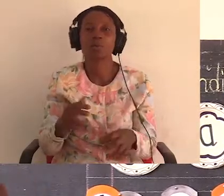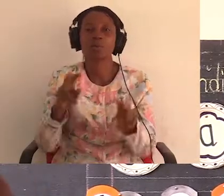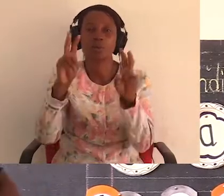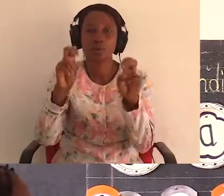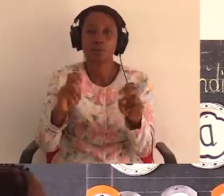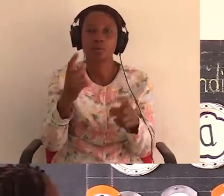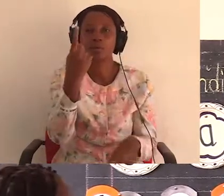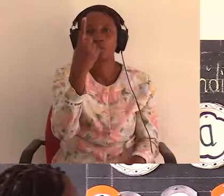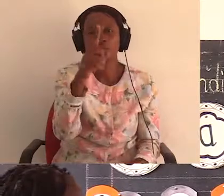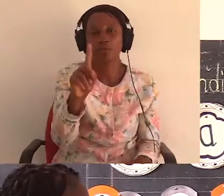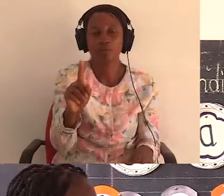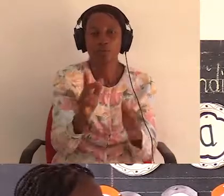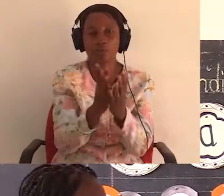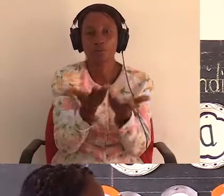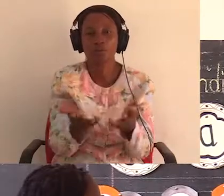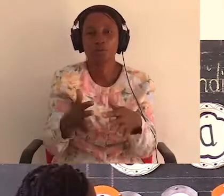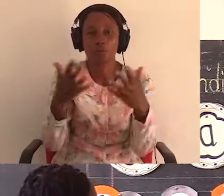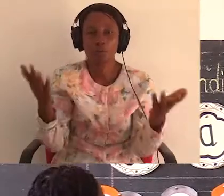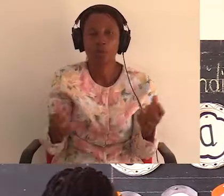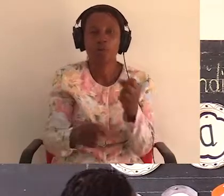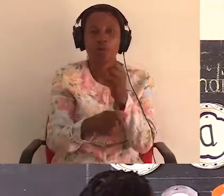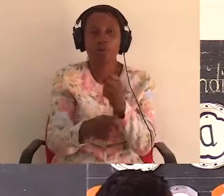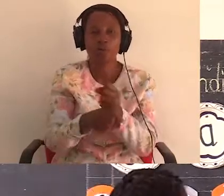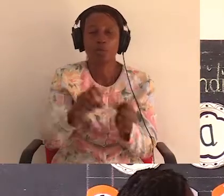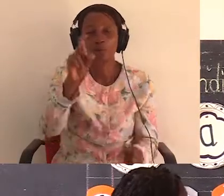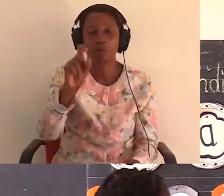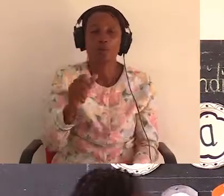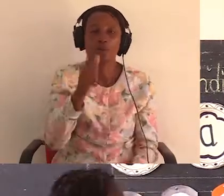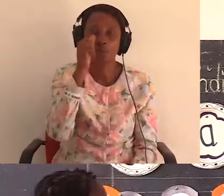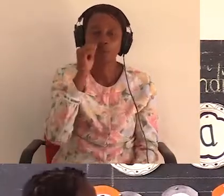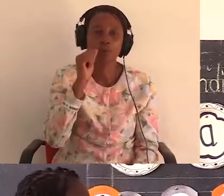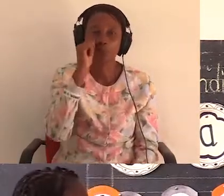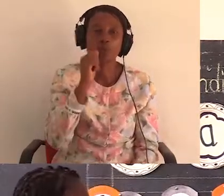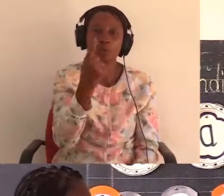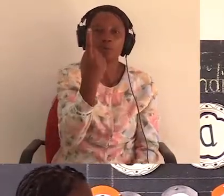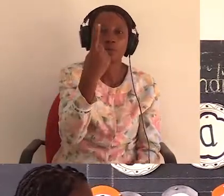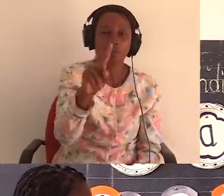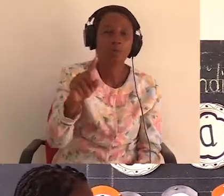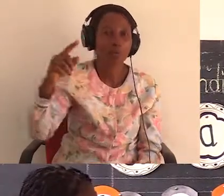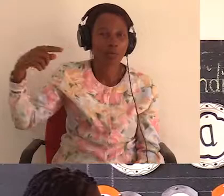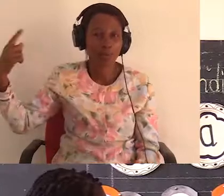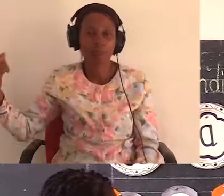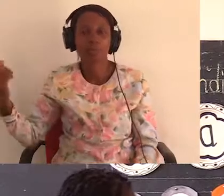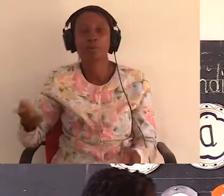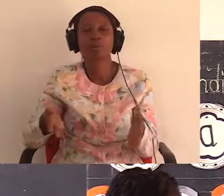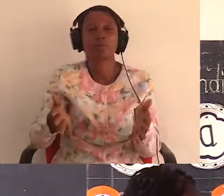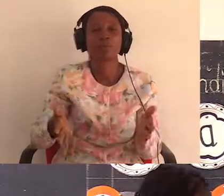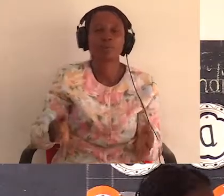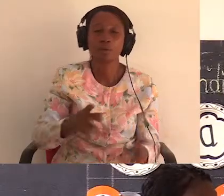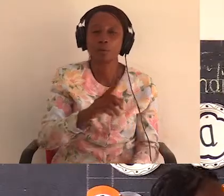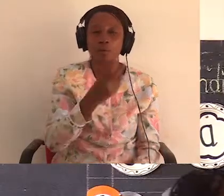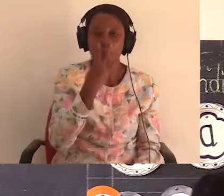book, where we made words using initial sounds. And then now we looked